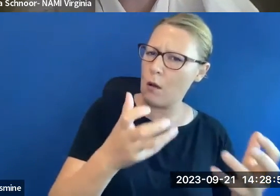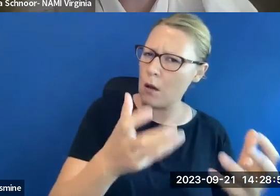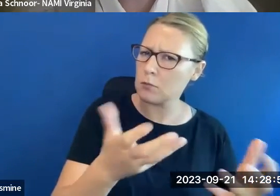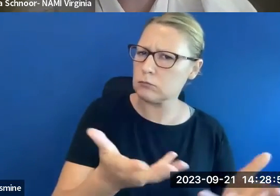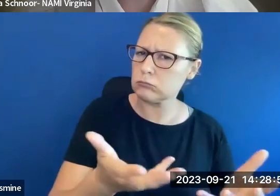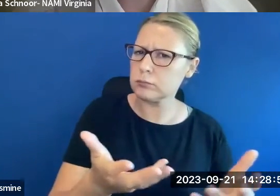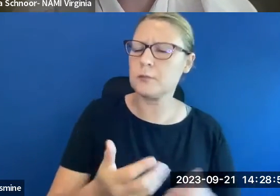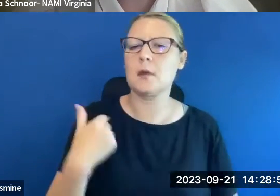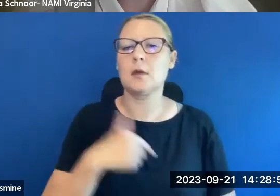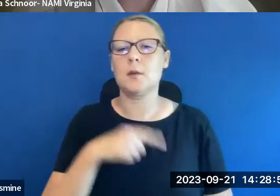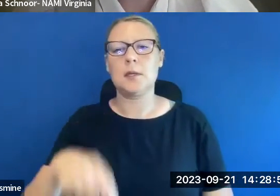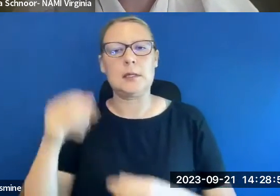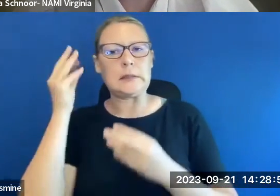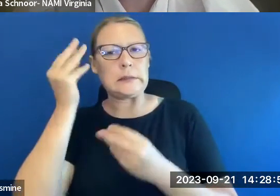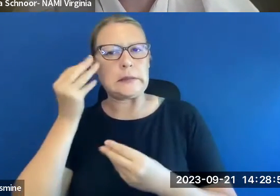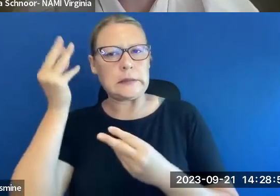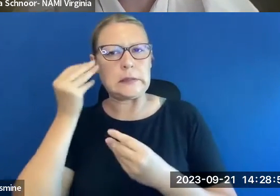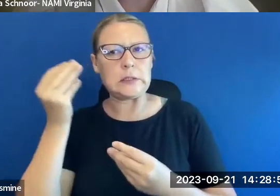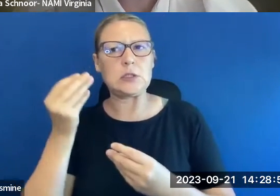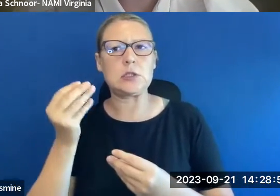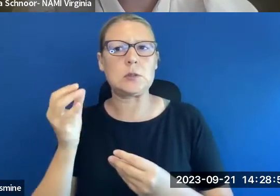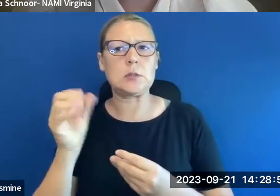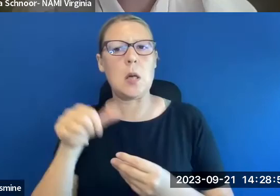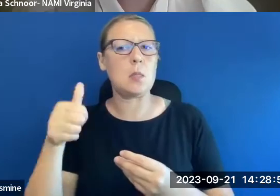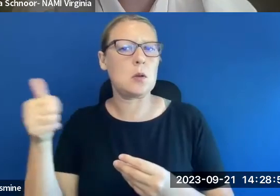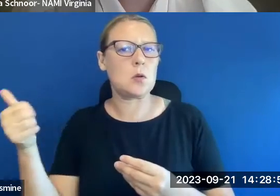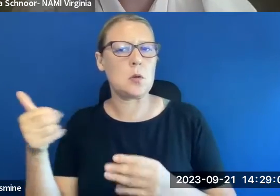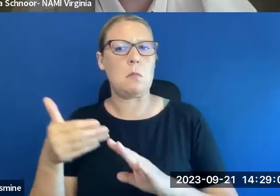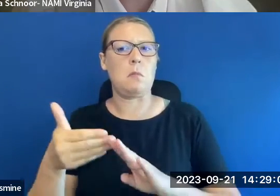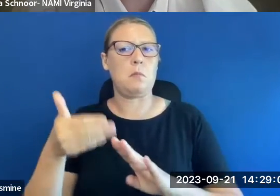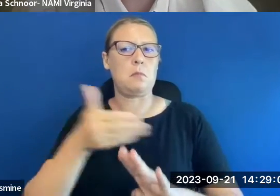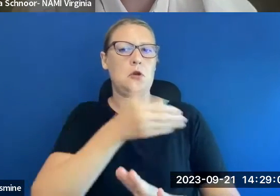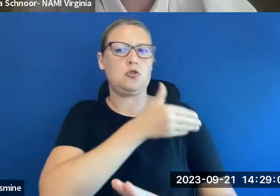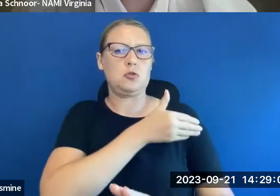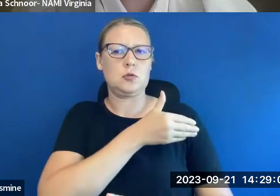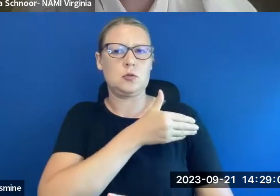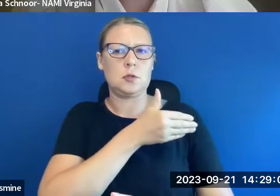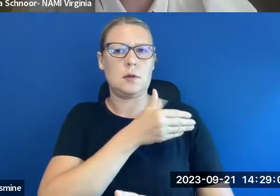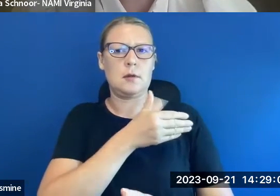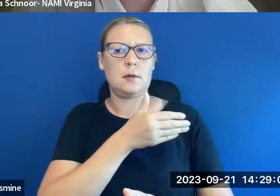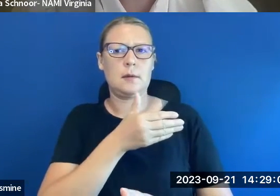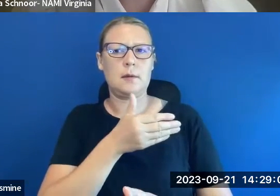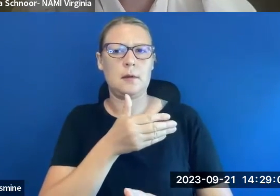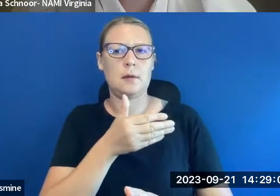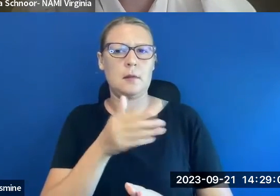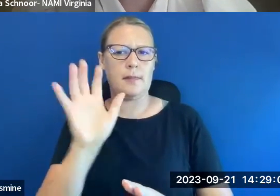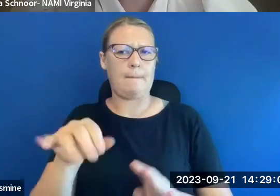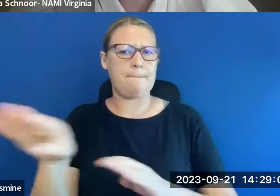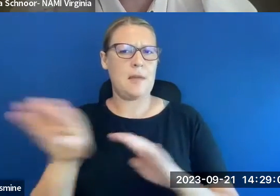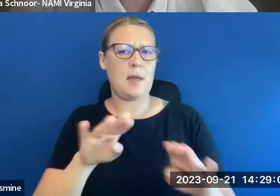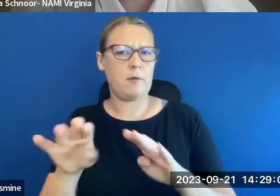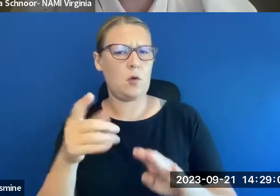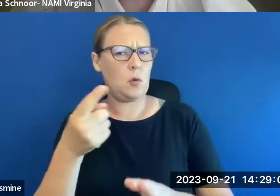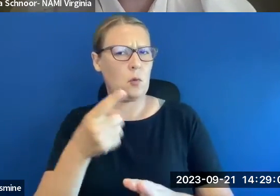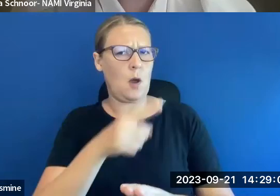have to consider what are some precursors that may have come before the behavior that maybe, you